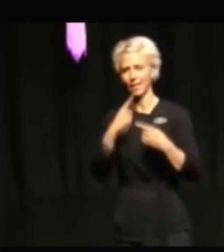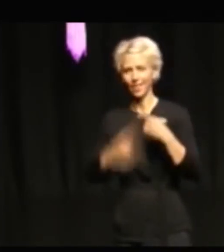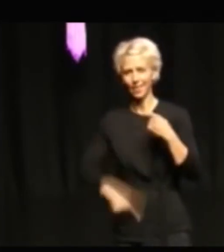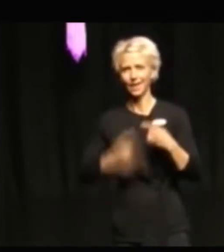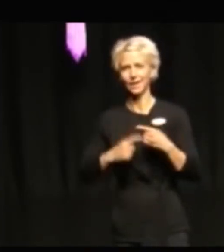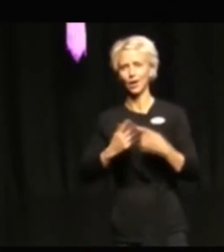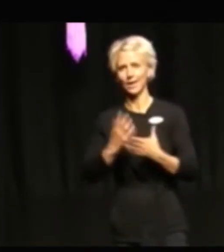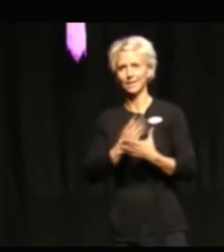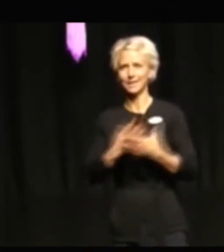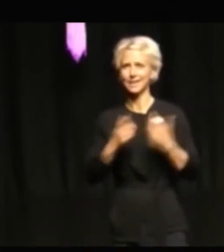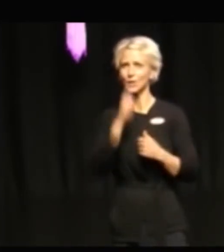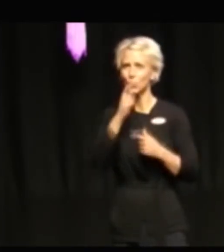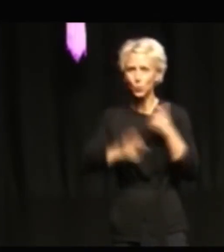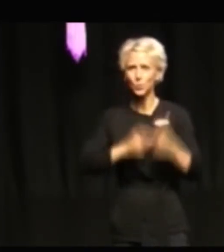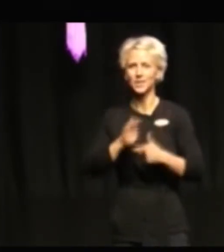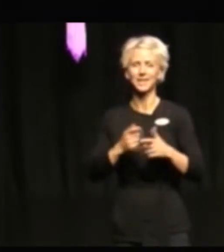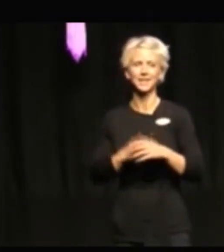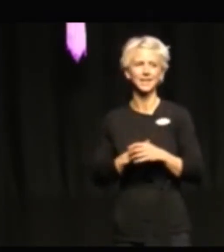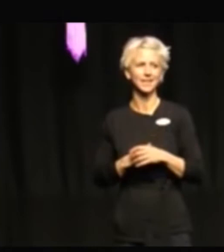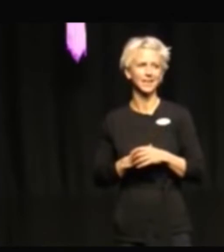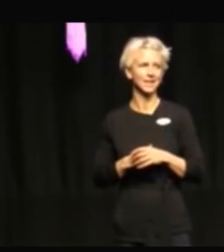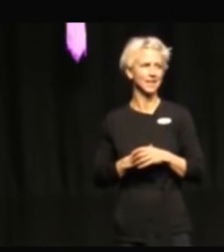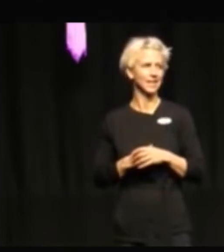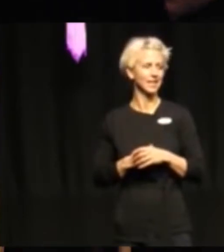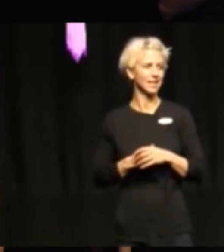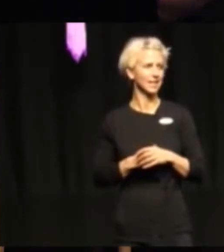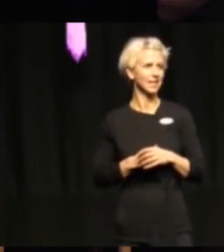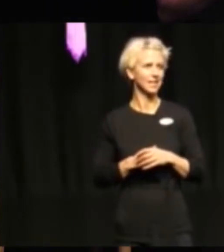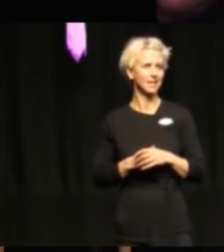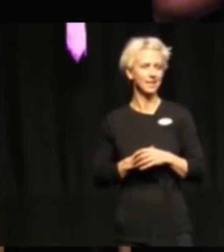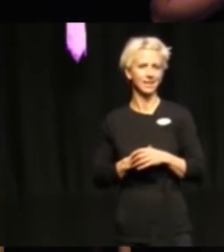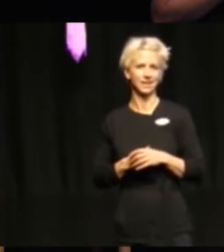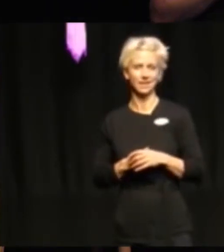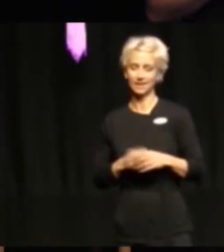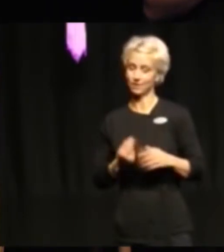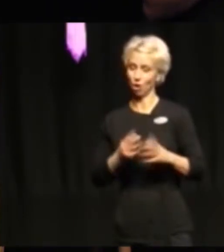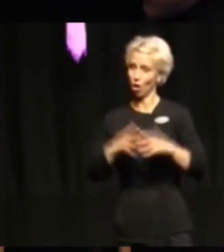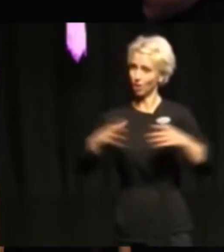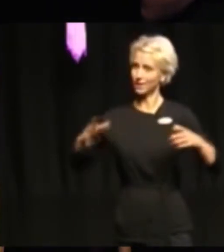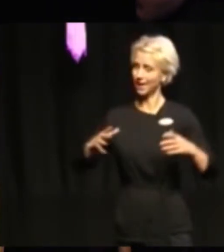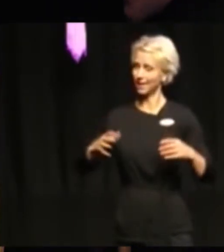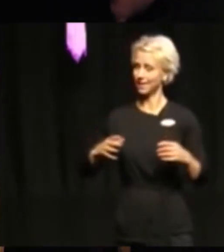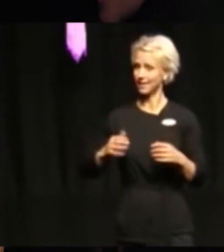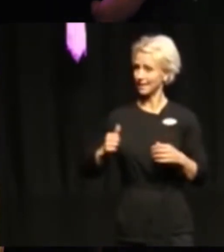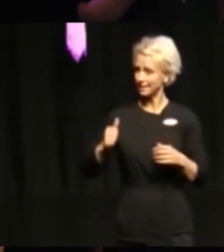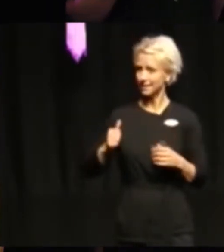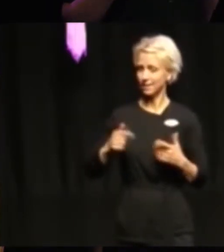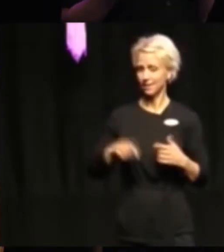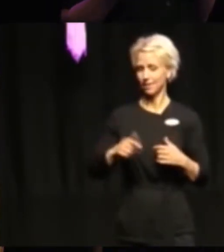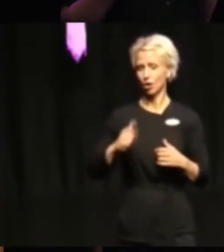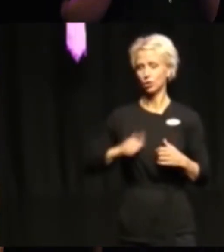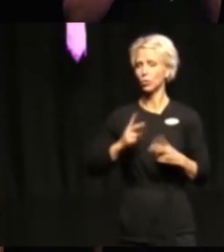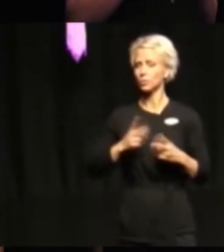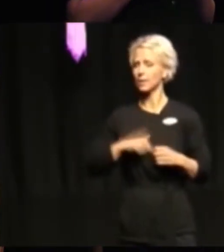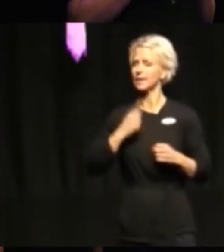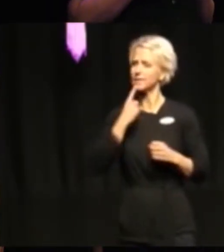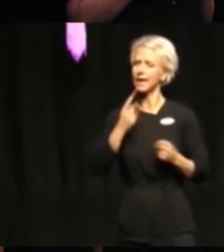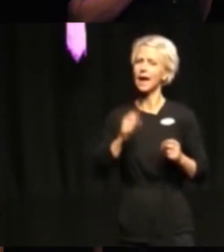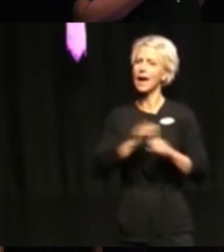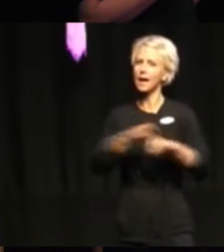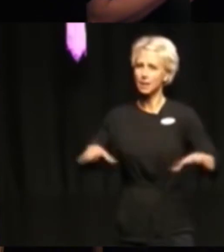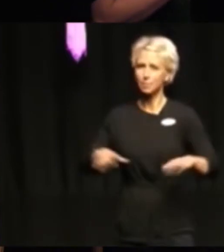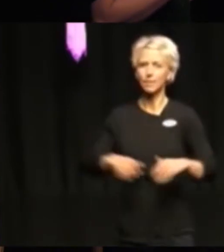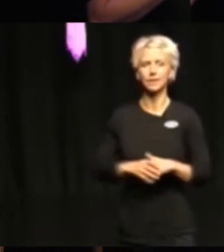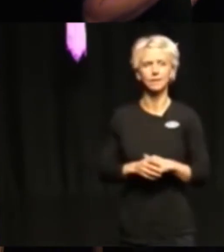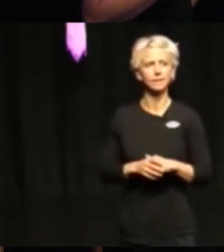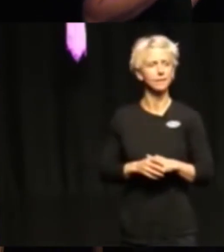the corpus development law. of the concepts. Yeah. It's really increasing, and you can also see in general comments.